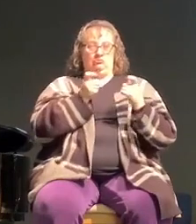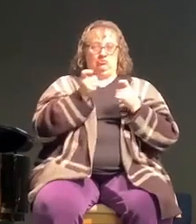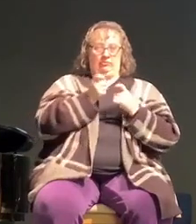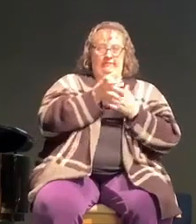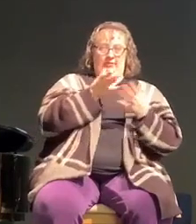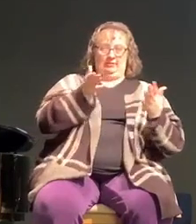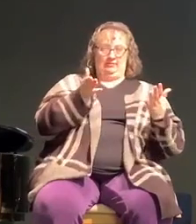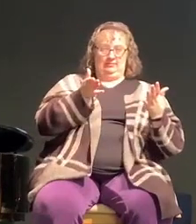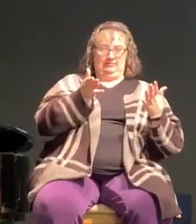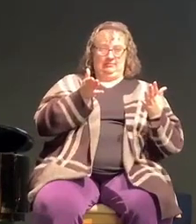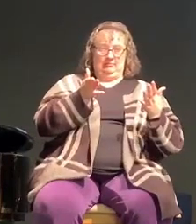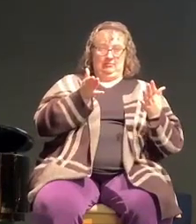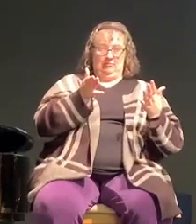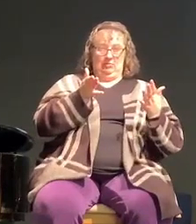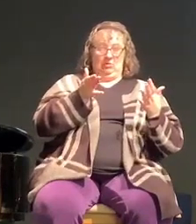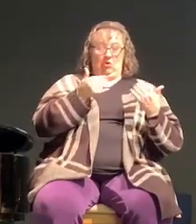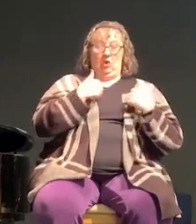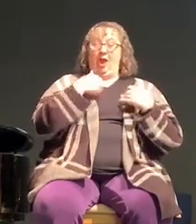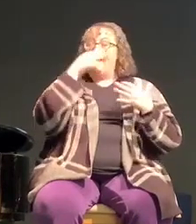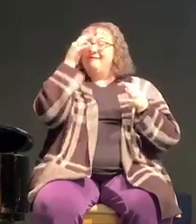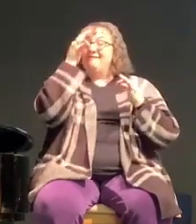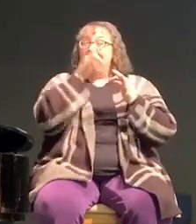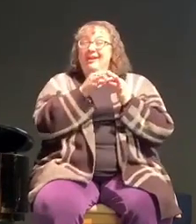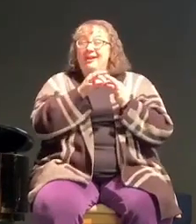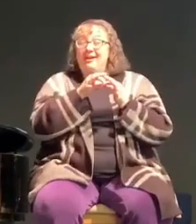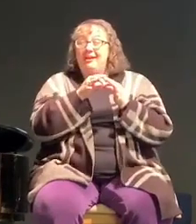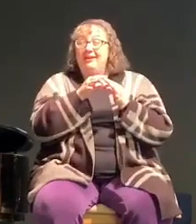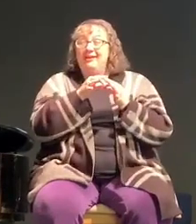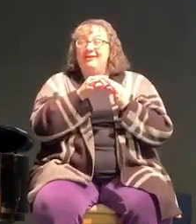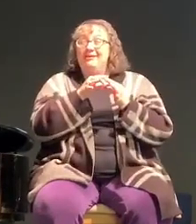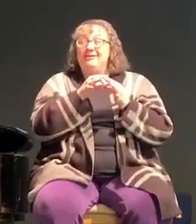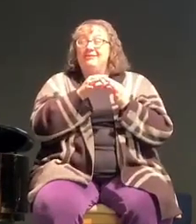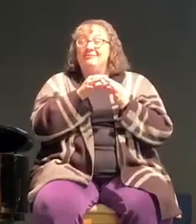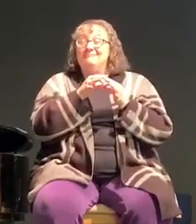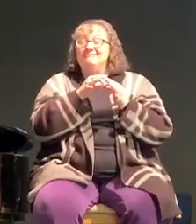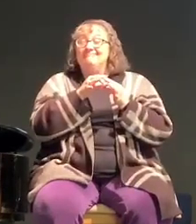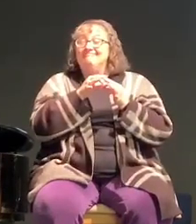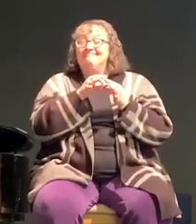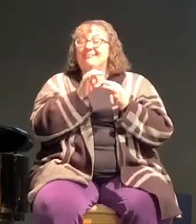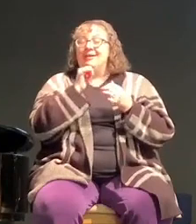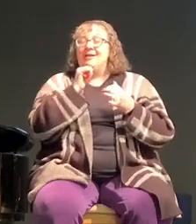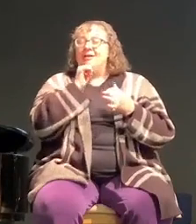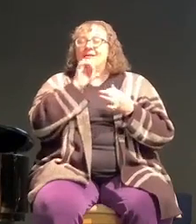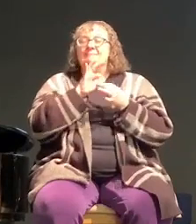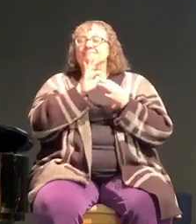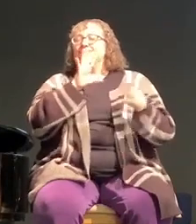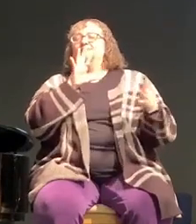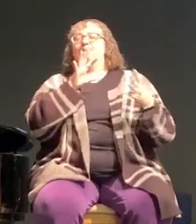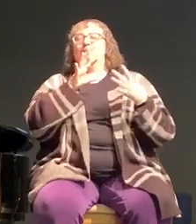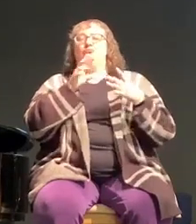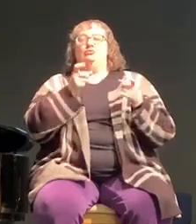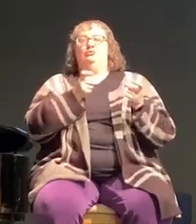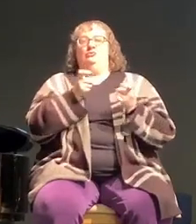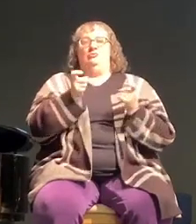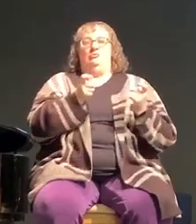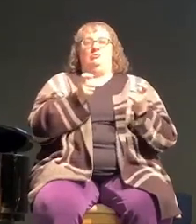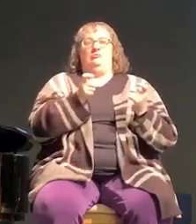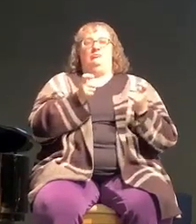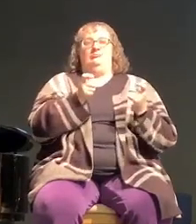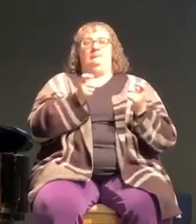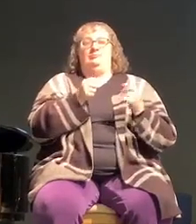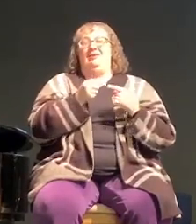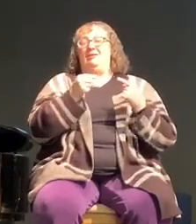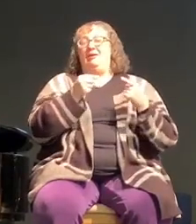things. And when you have faith in something, you are literally saying, I am no longer in control. It is the opposite of being in